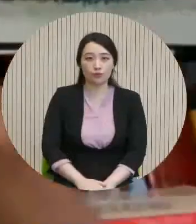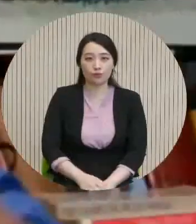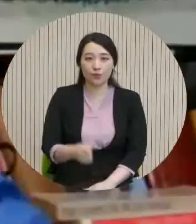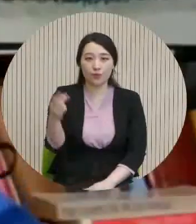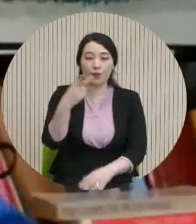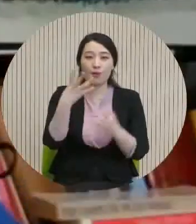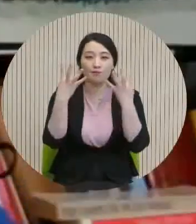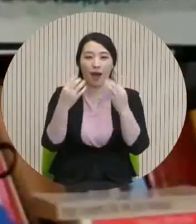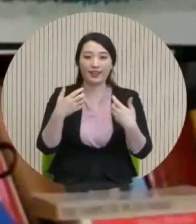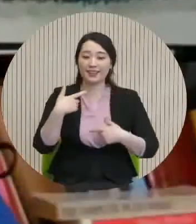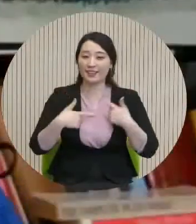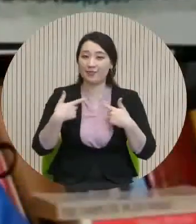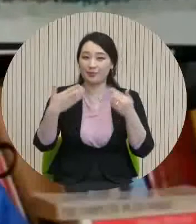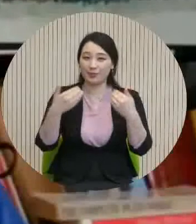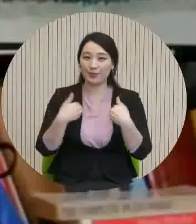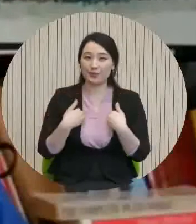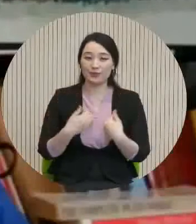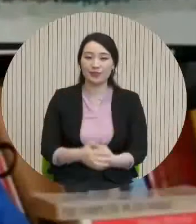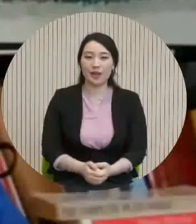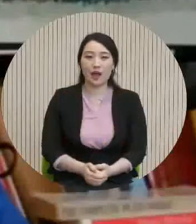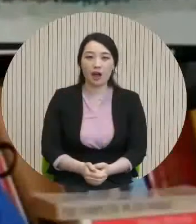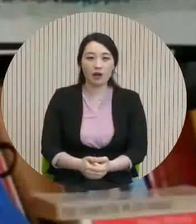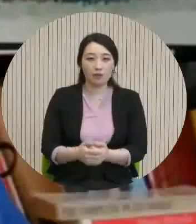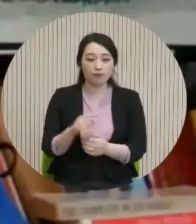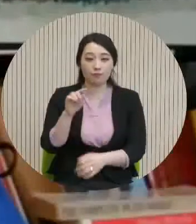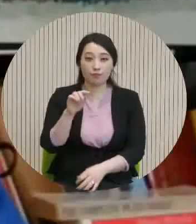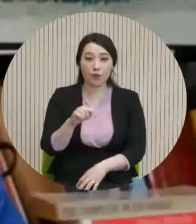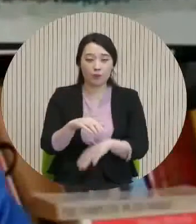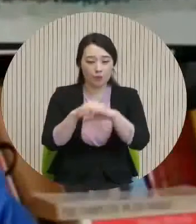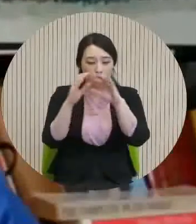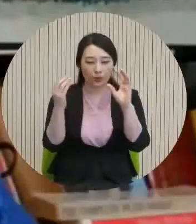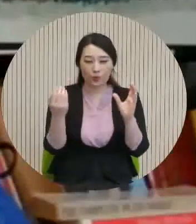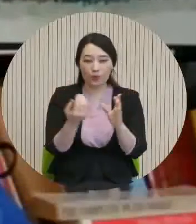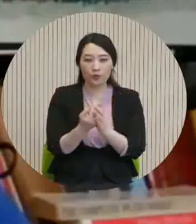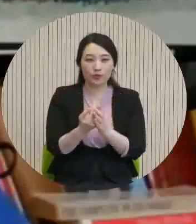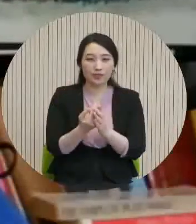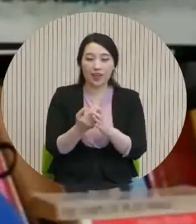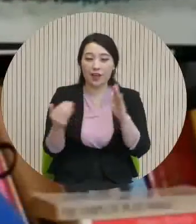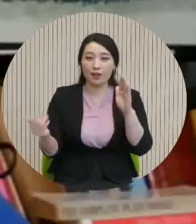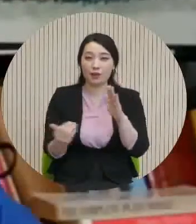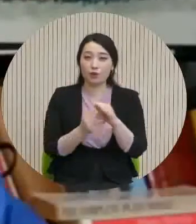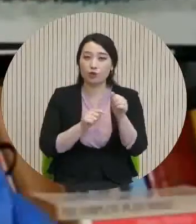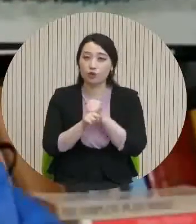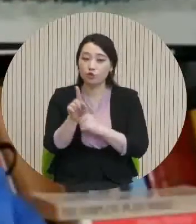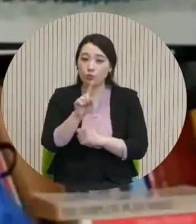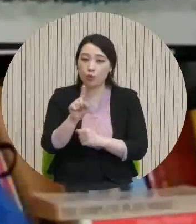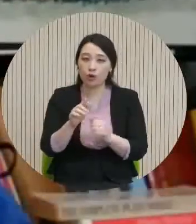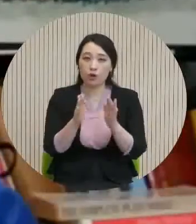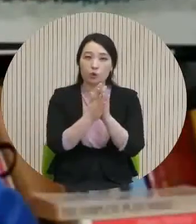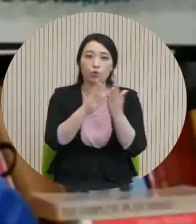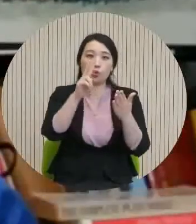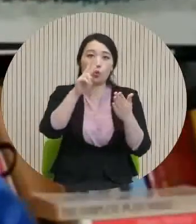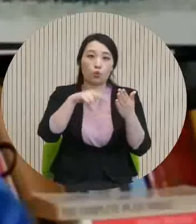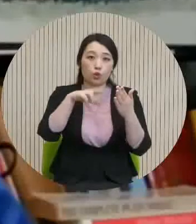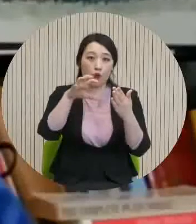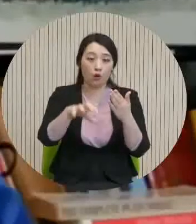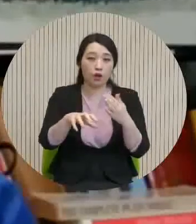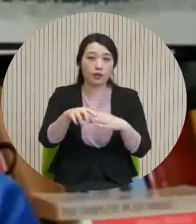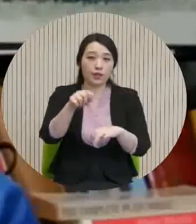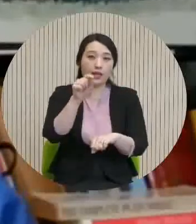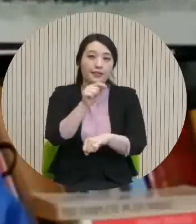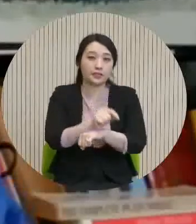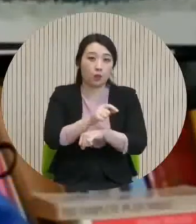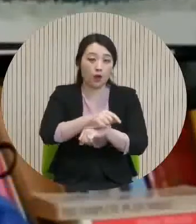All these things can come together because librarians have, in a determined way and for a long time,